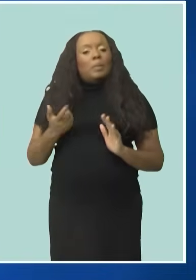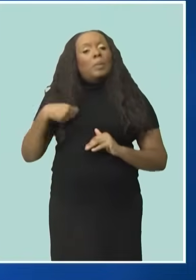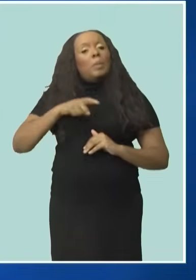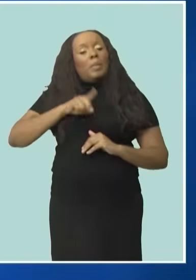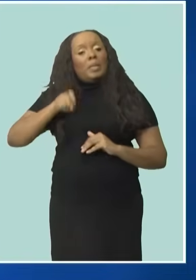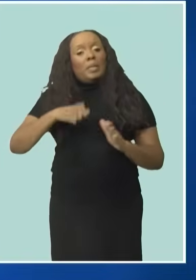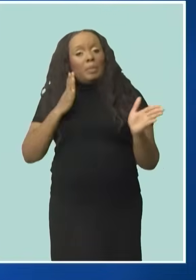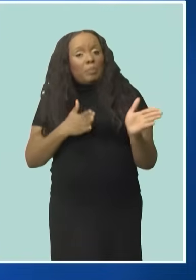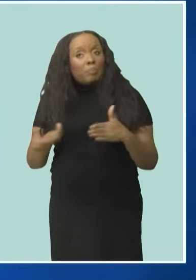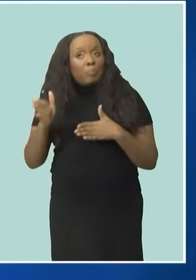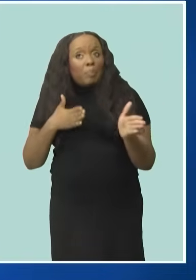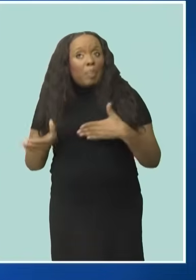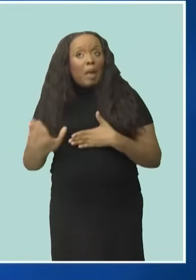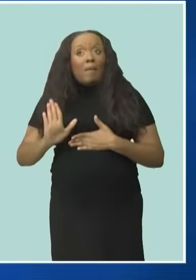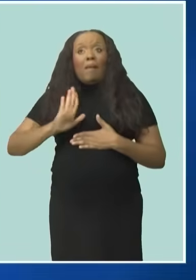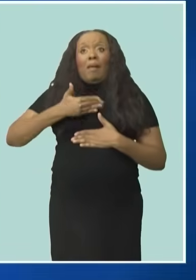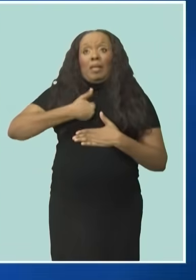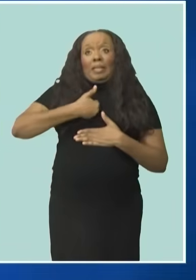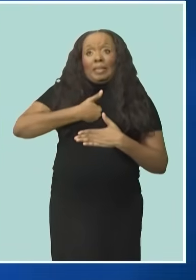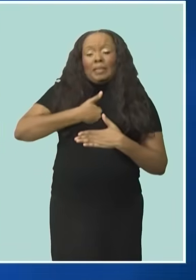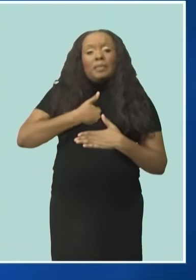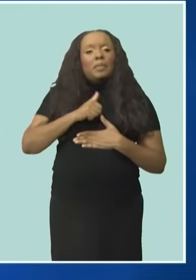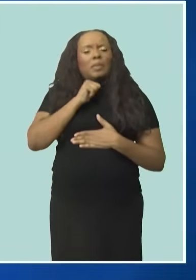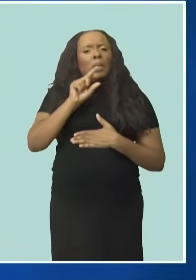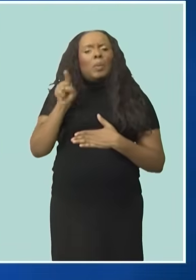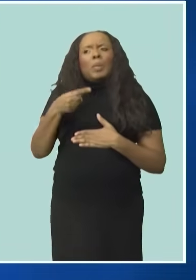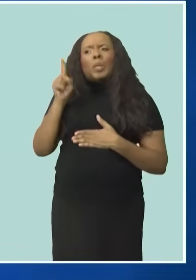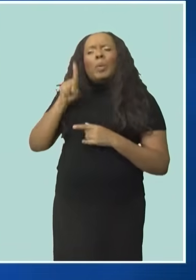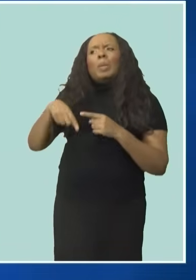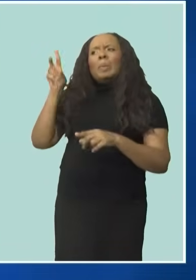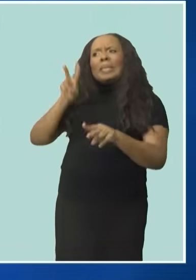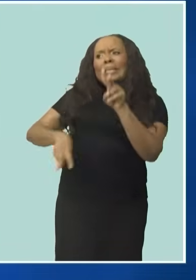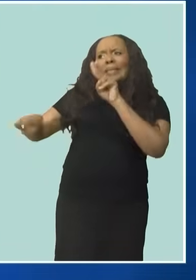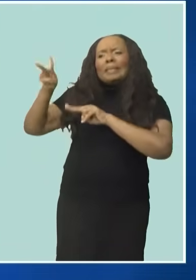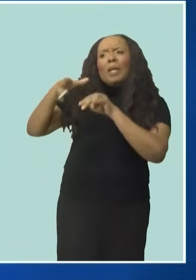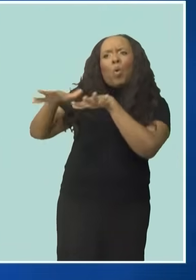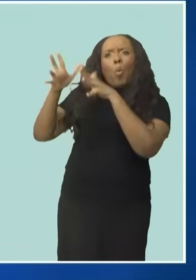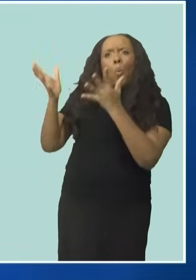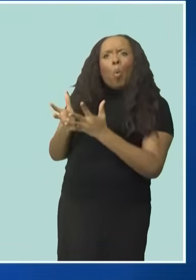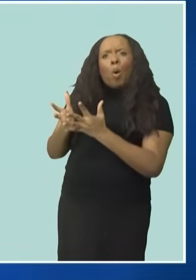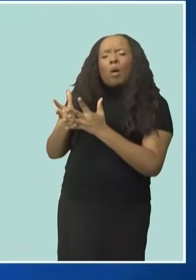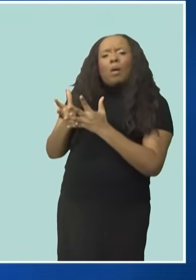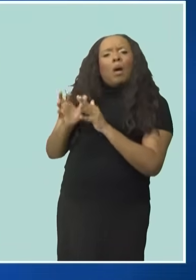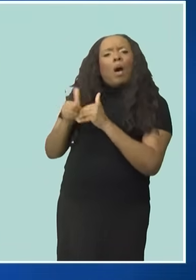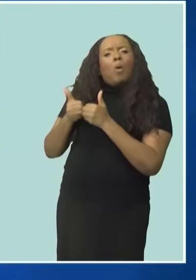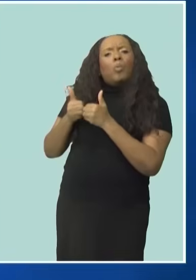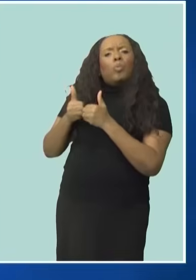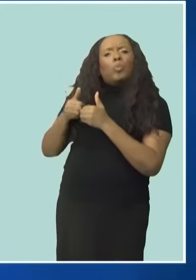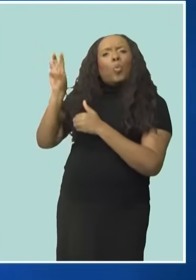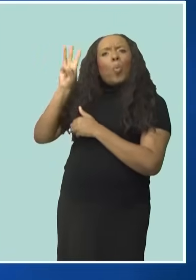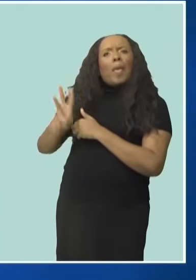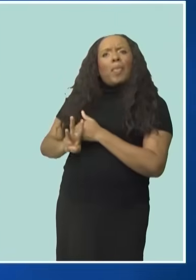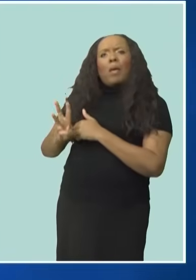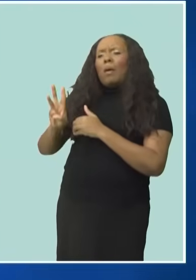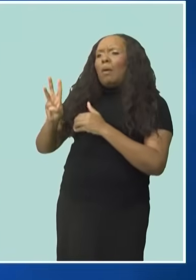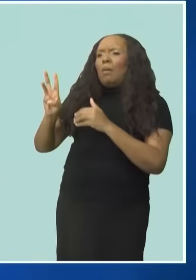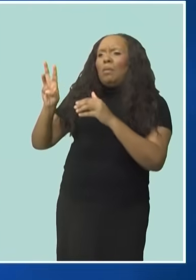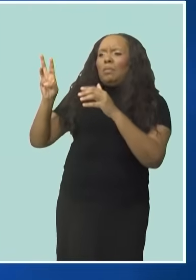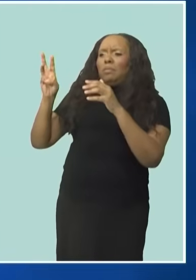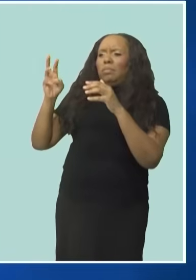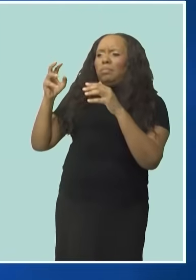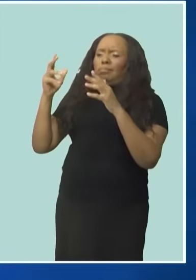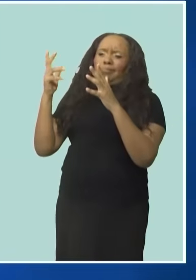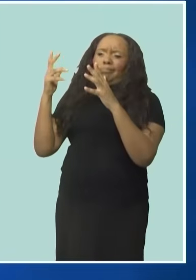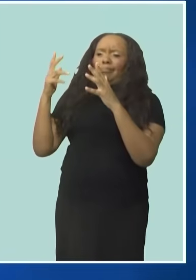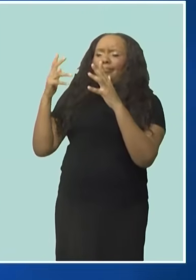preparing ourselves, not just as a response to what is happening climate-wise, but to get ahead, to mitigate and to plan and to